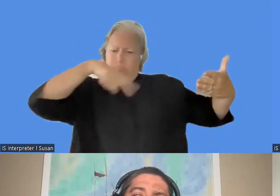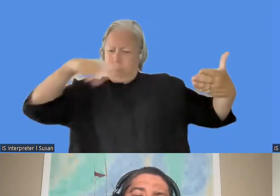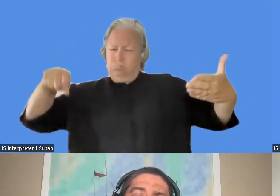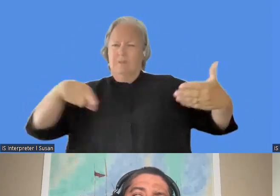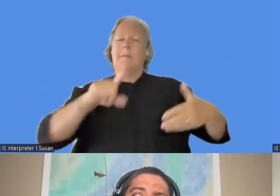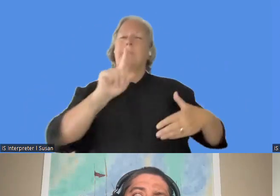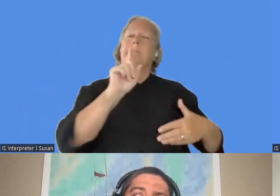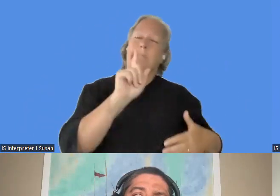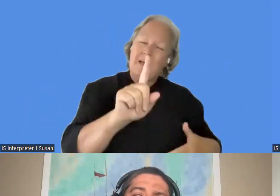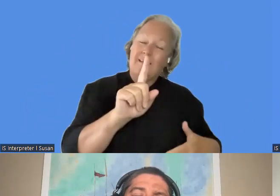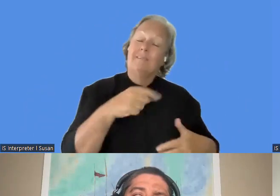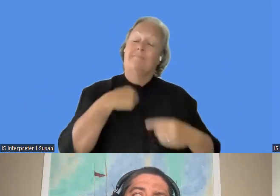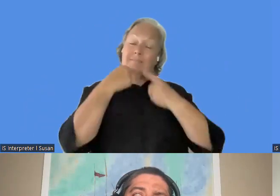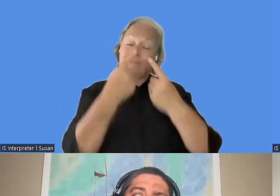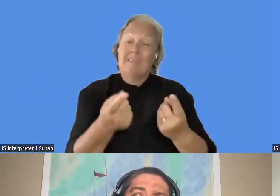have new strategies